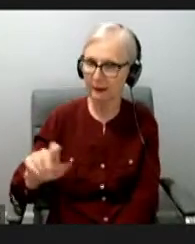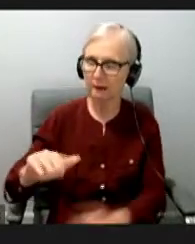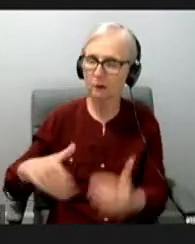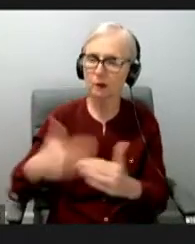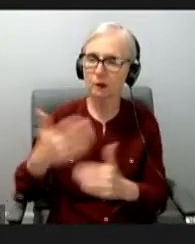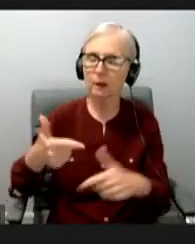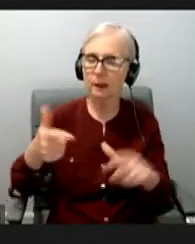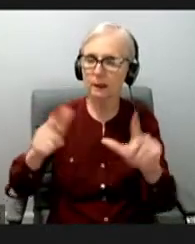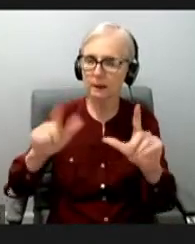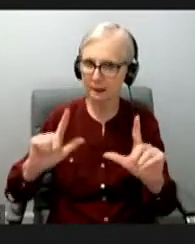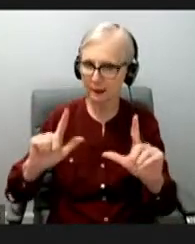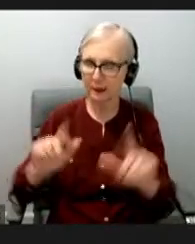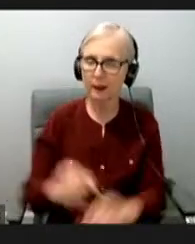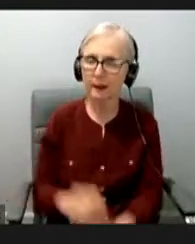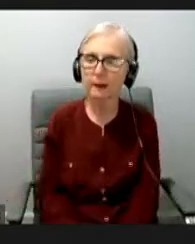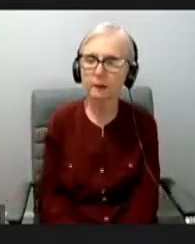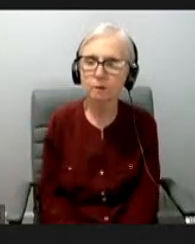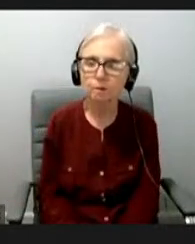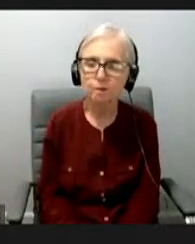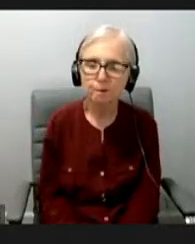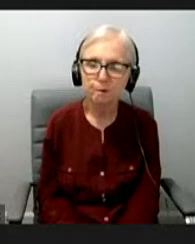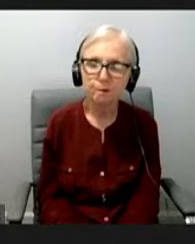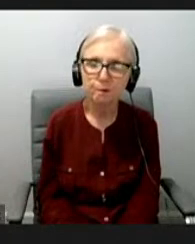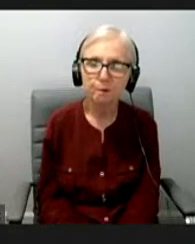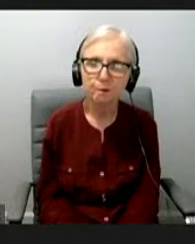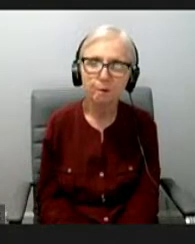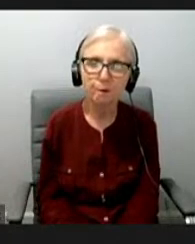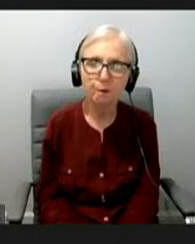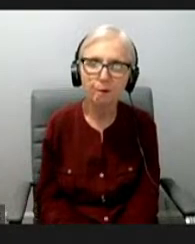slide to give a bit more of an overview of where we are.